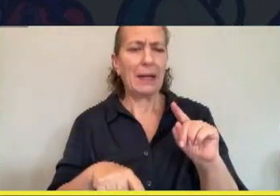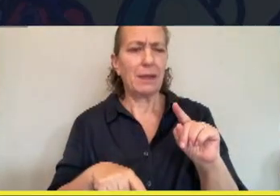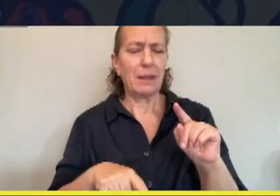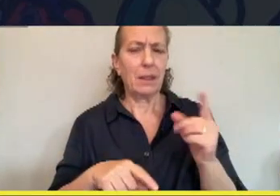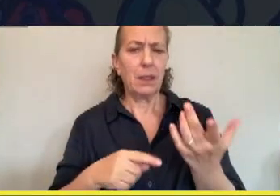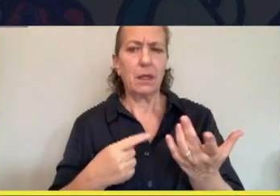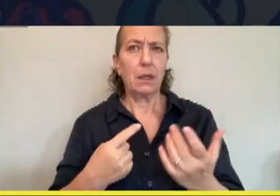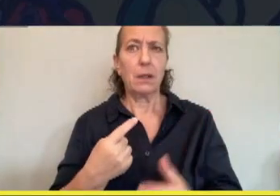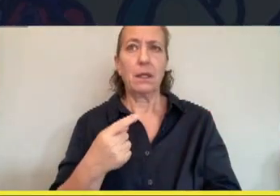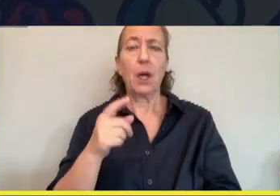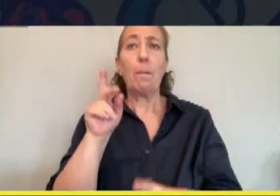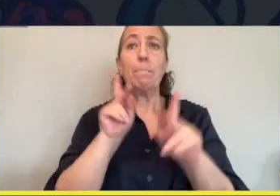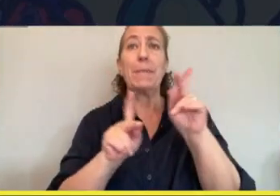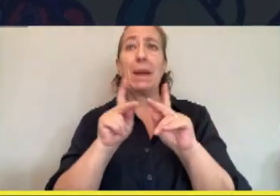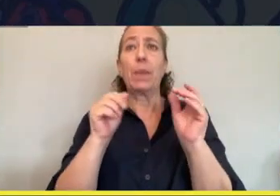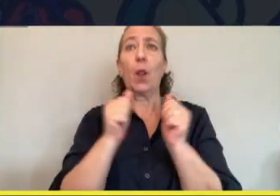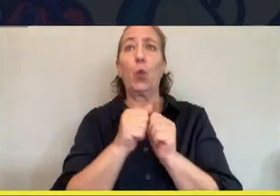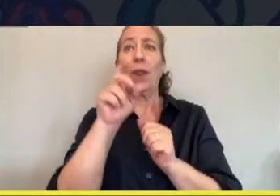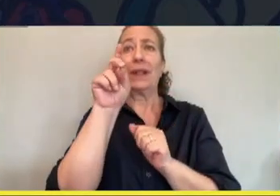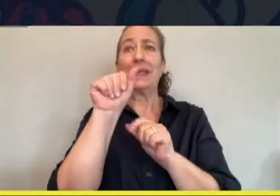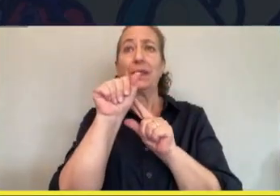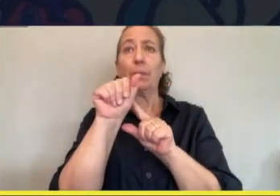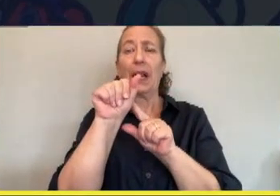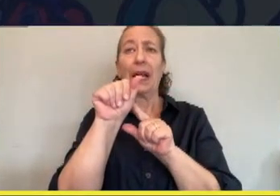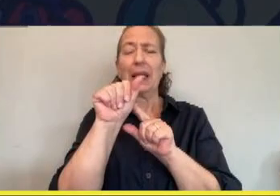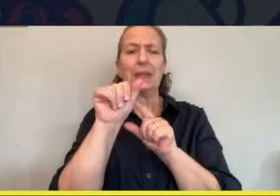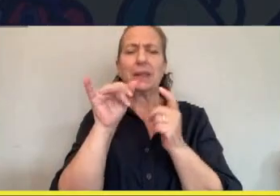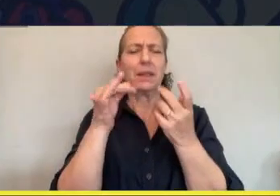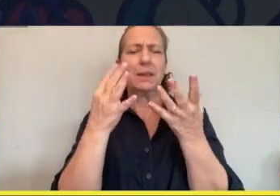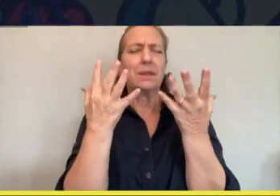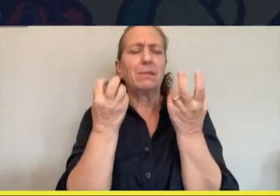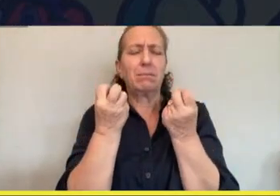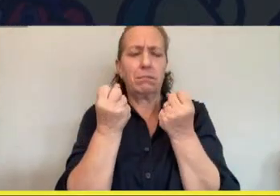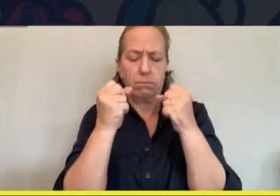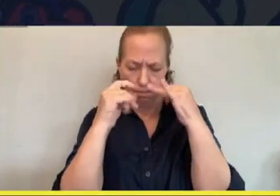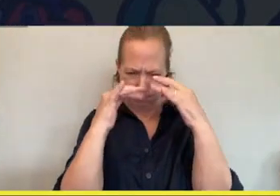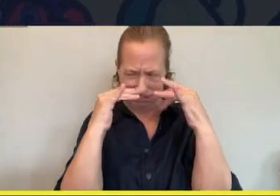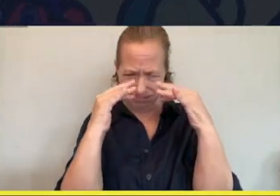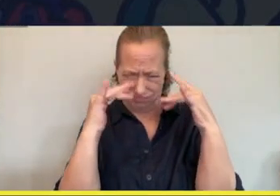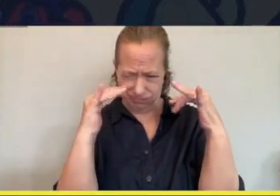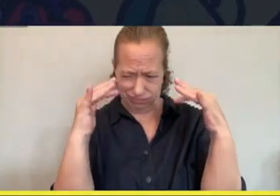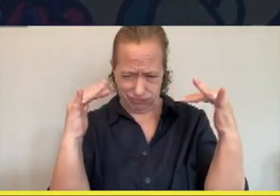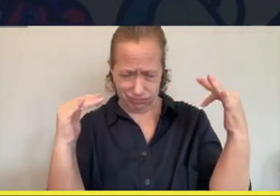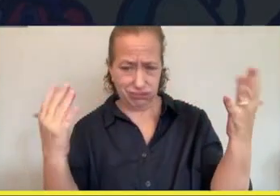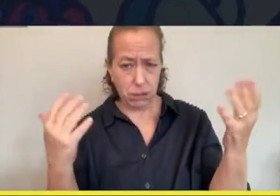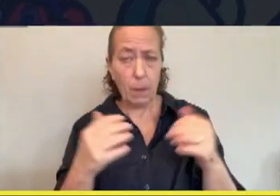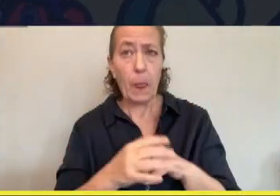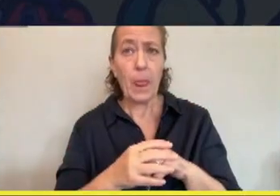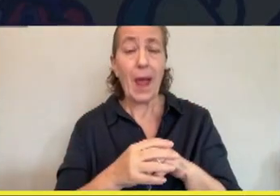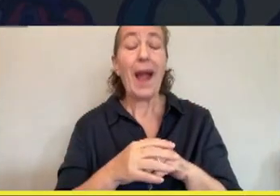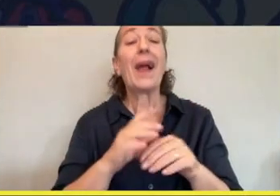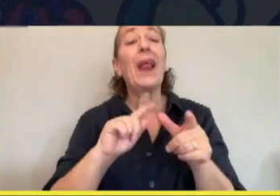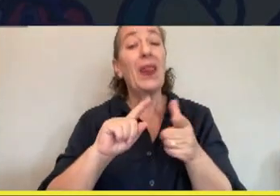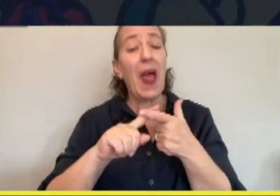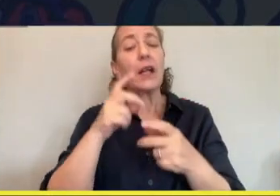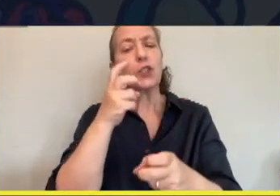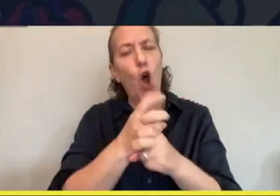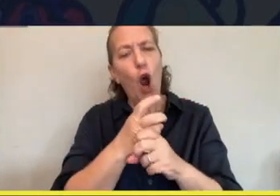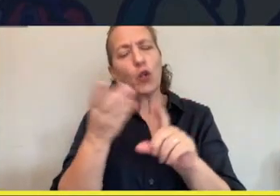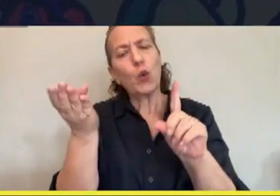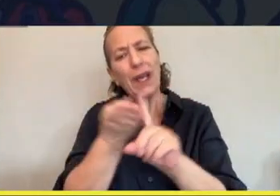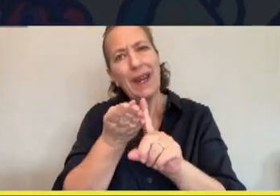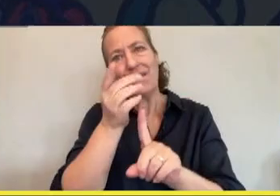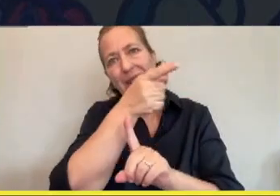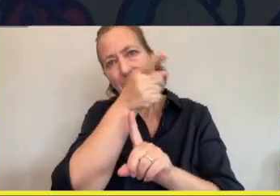such a diverse category. But this also makes it difficult to convince policymakers to collect data on